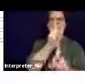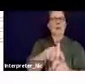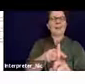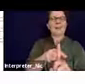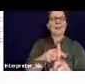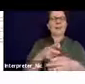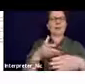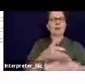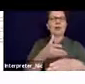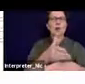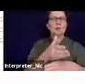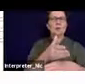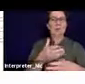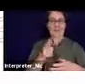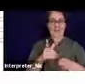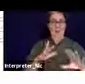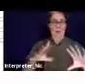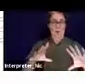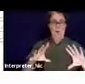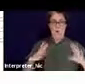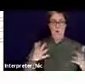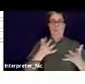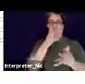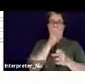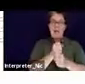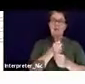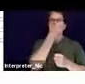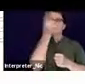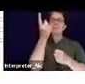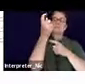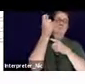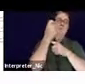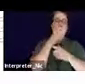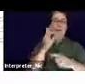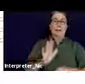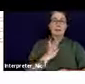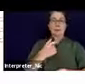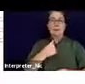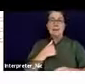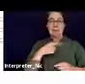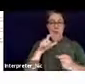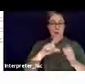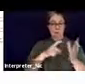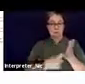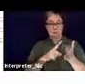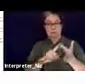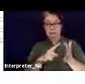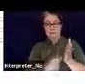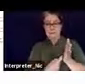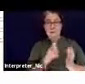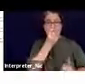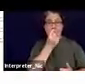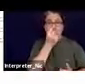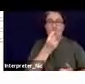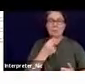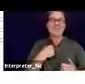employers aren't interested in them. And maybe they've been led to believe that a career isn't for them, it's not going to be possible by their teachers or by